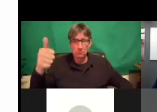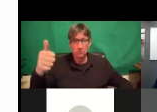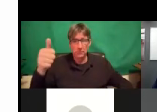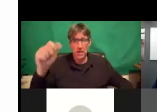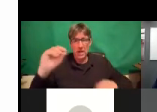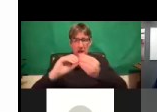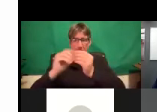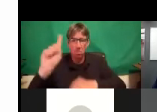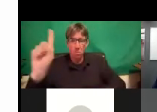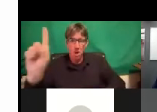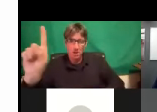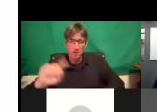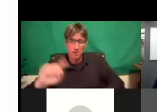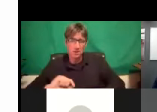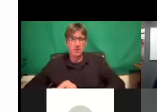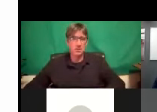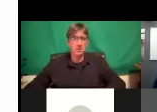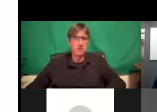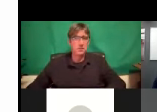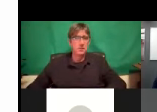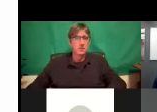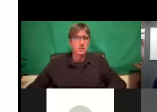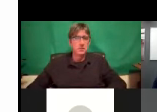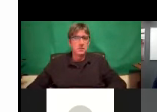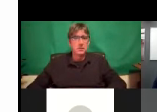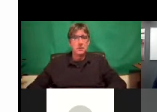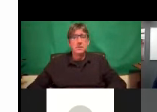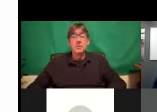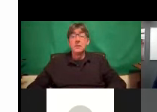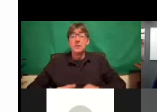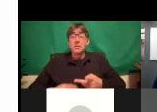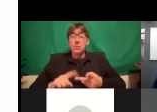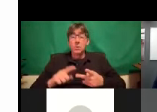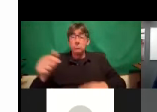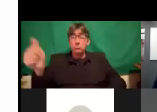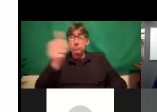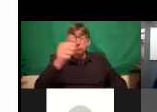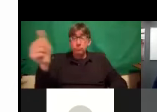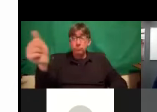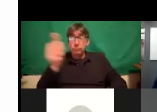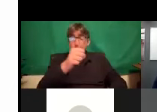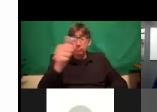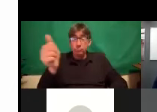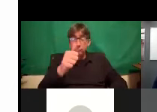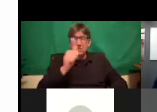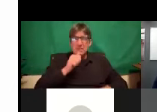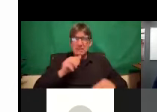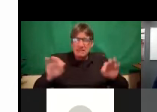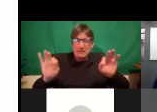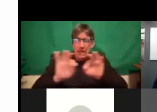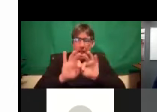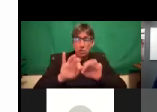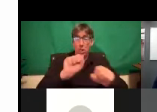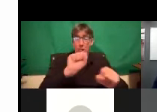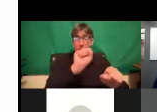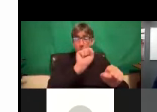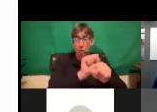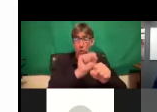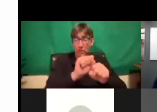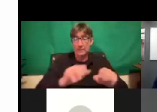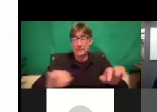We have seen ridership has been the highest on those routes and modes that serve essential trips, and I'll define that in just a sec.